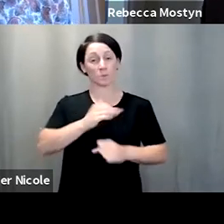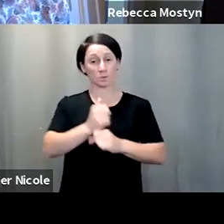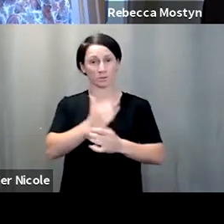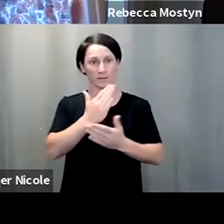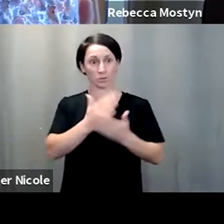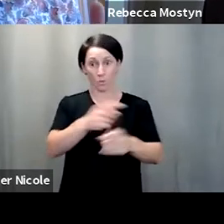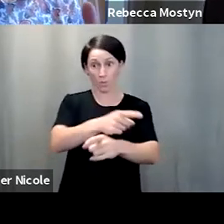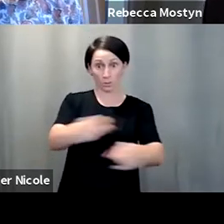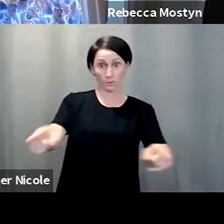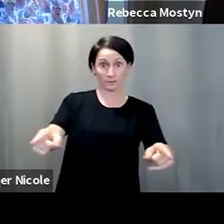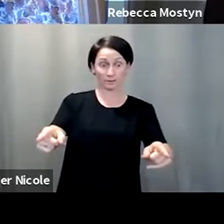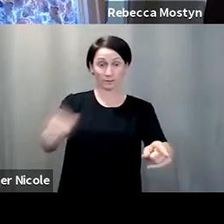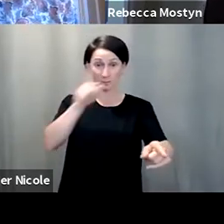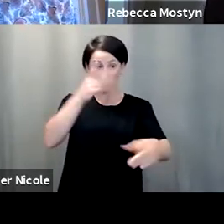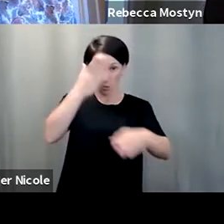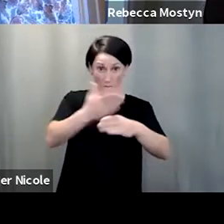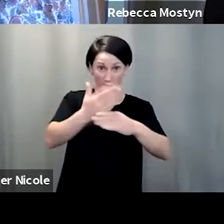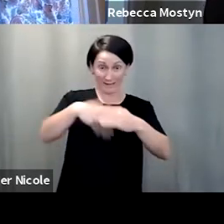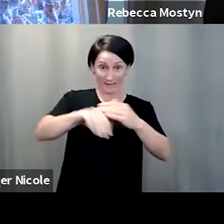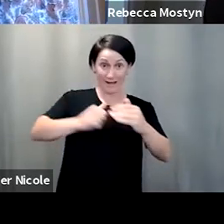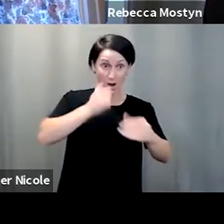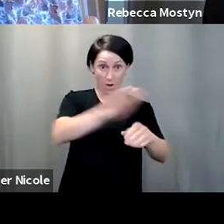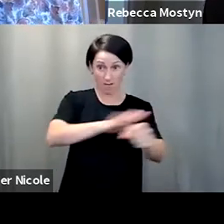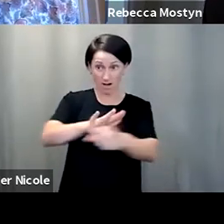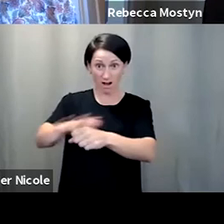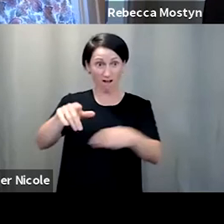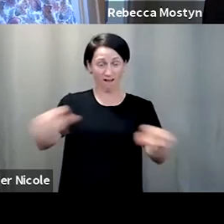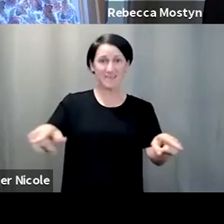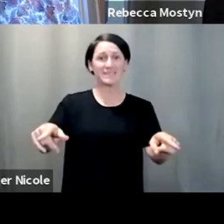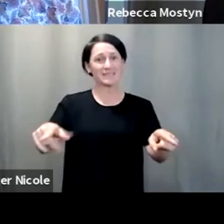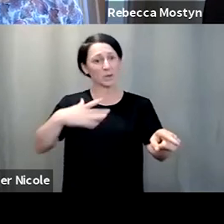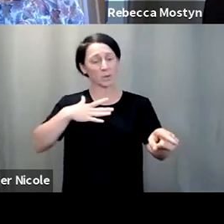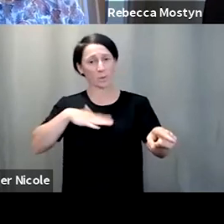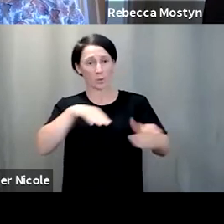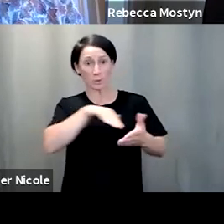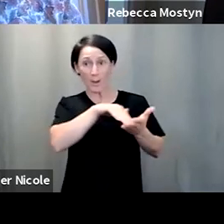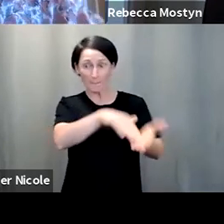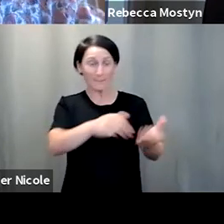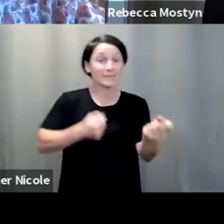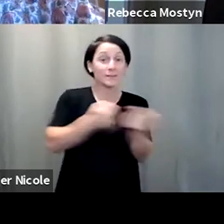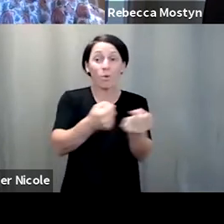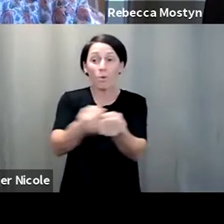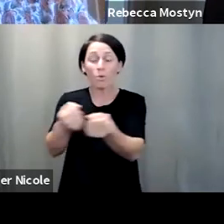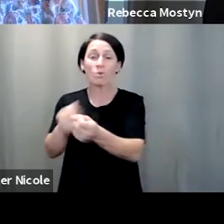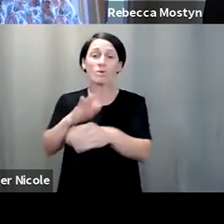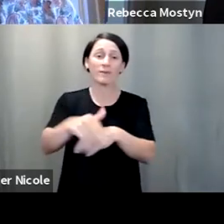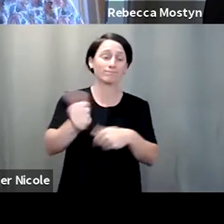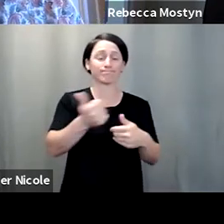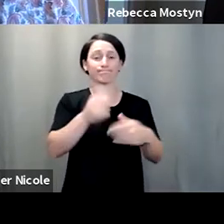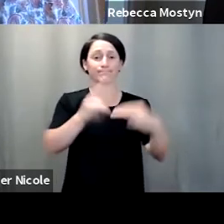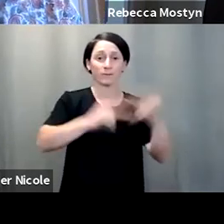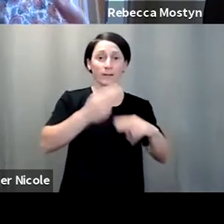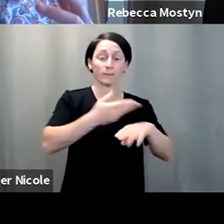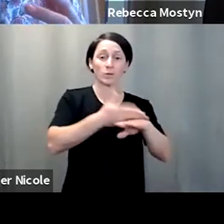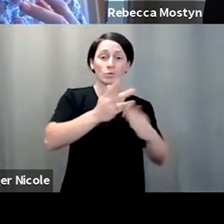trenches making difficult decisions about programming, marketing,